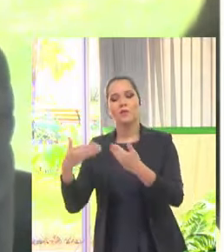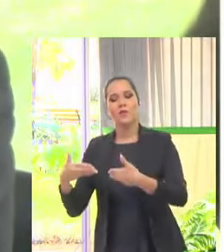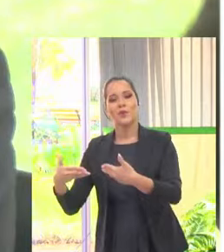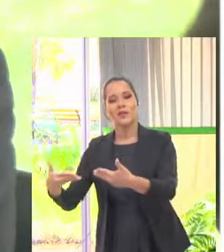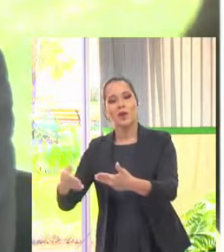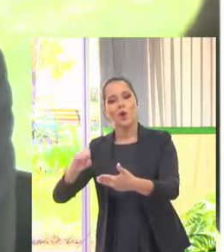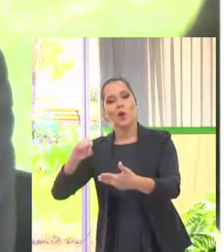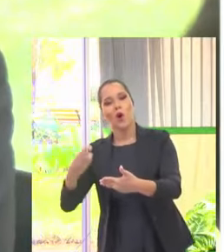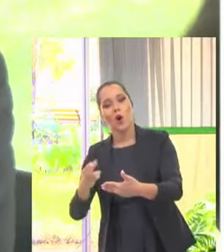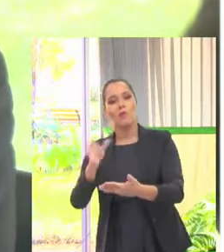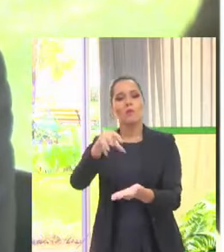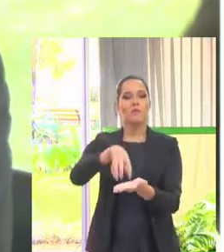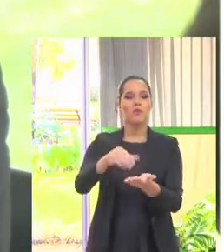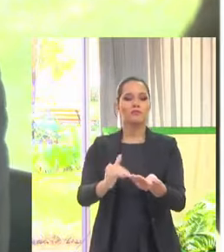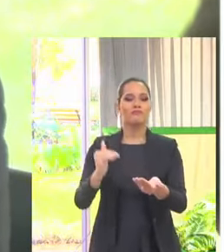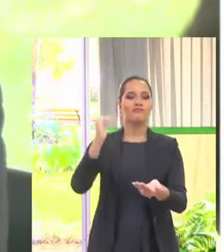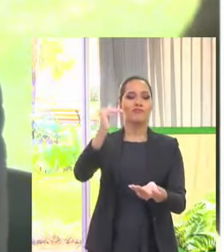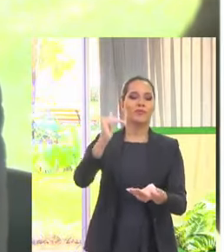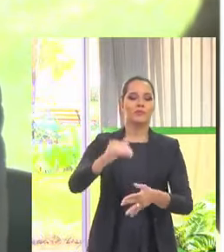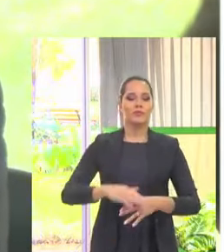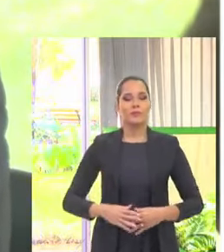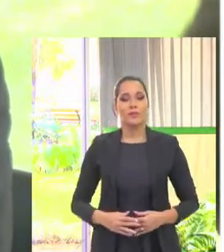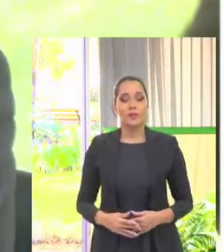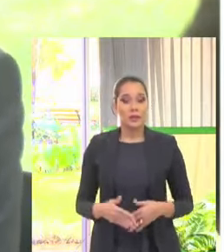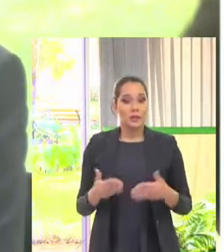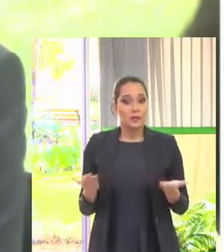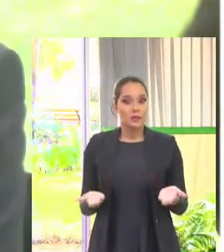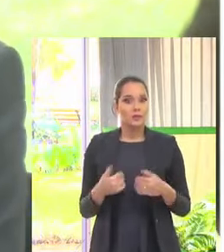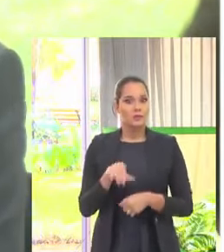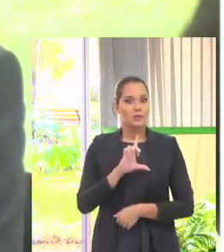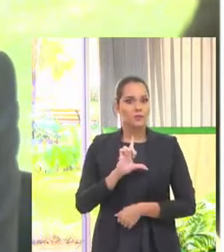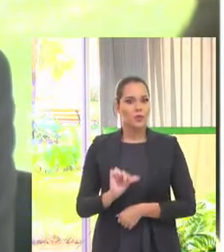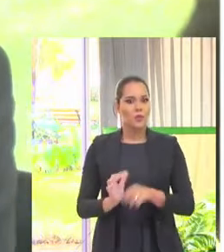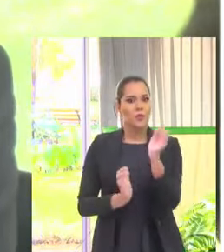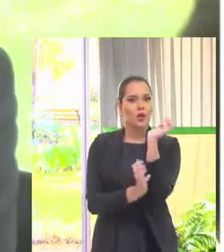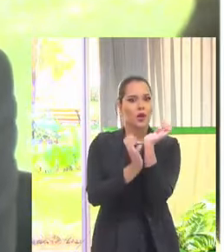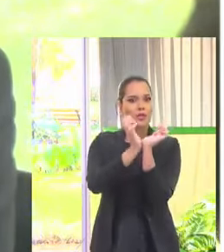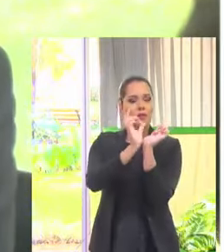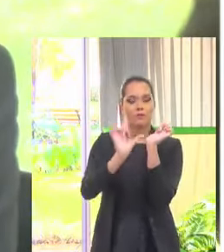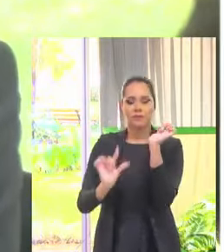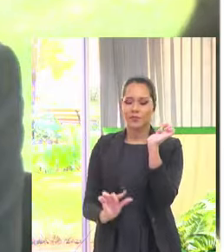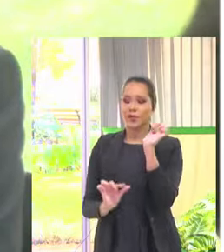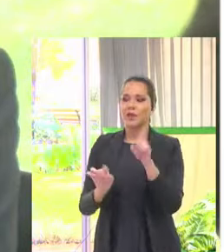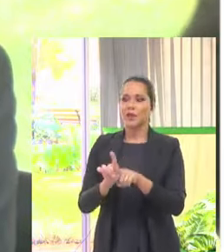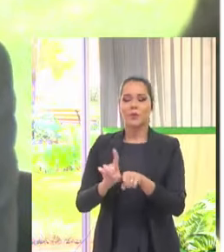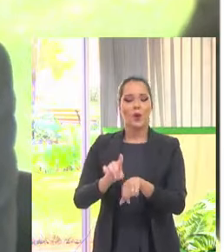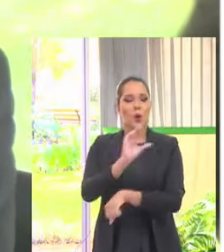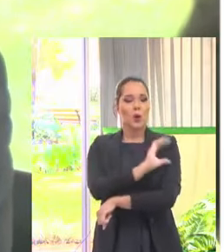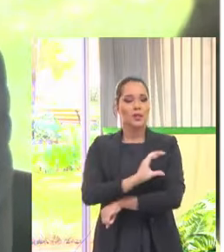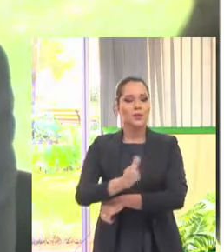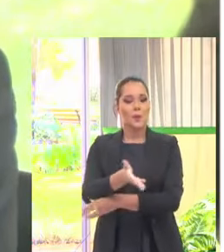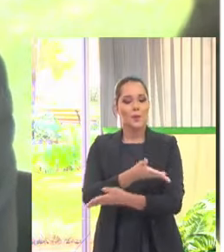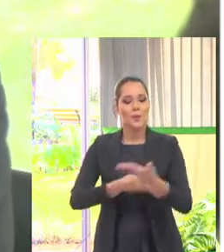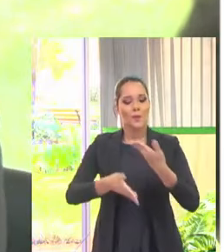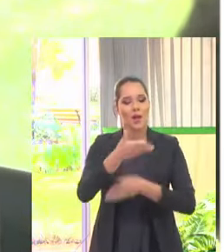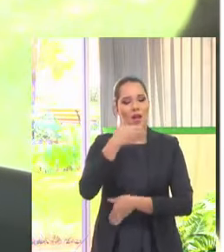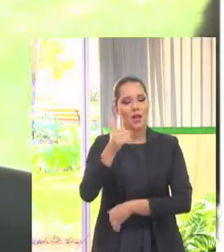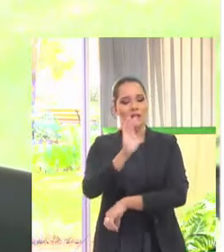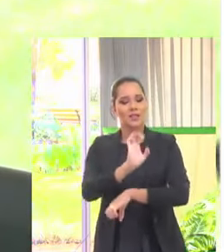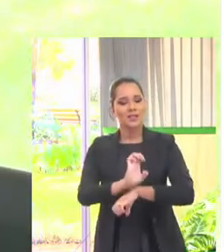And this is just a way of cutting through a lot of bureaucratic red tape, coordinating better between states and the federal